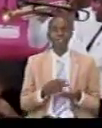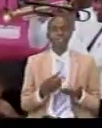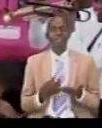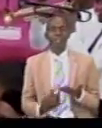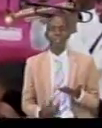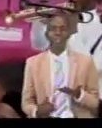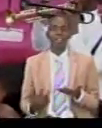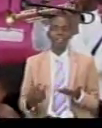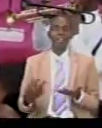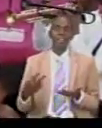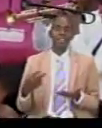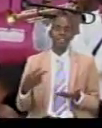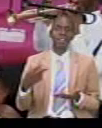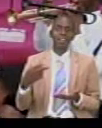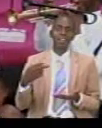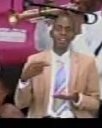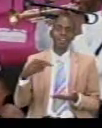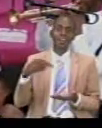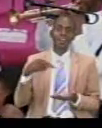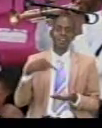arise,